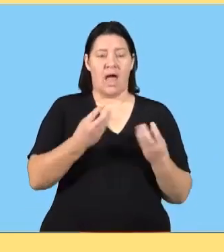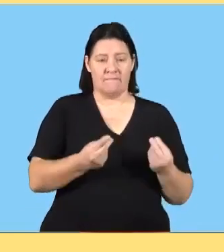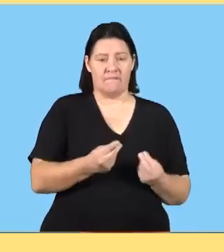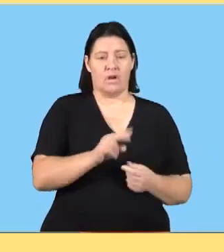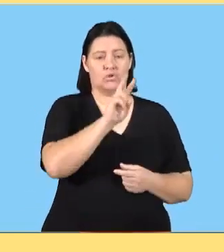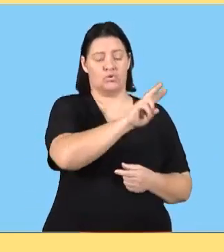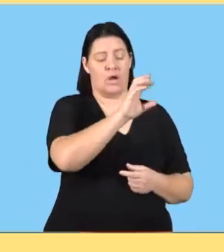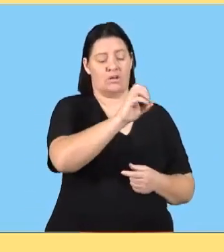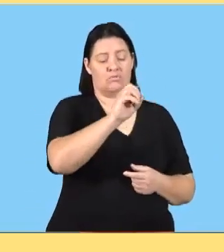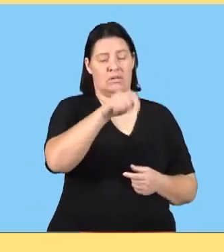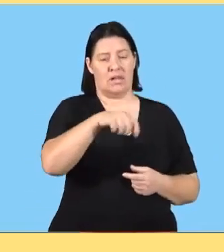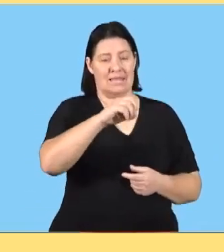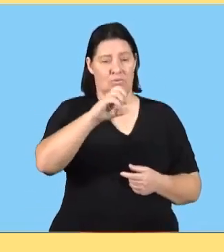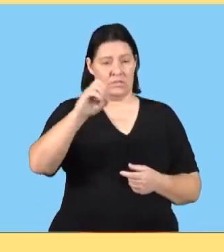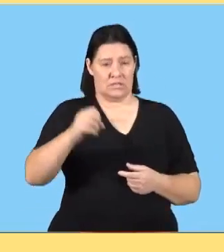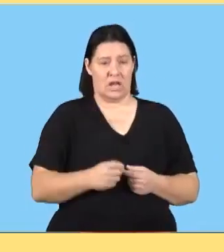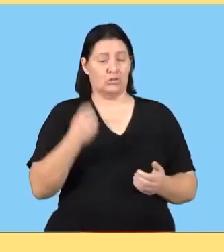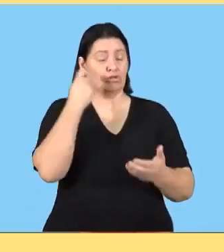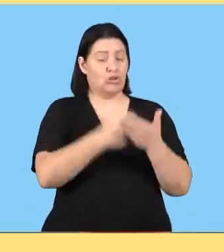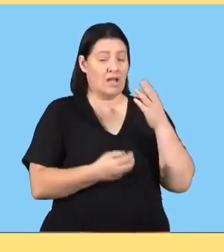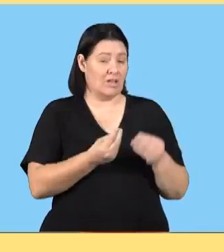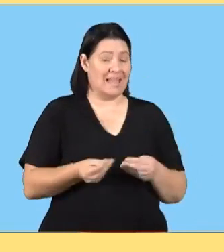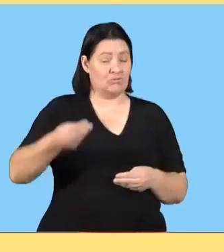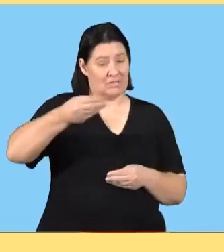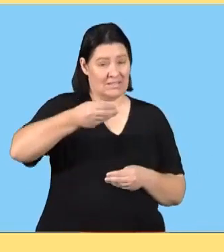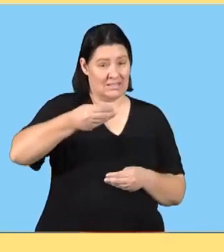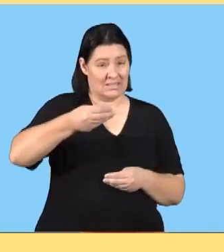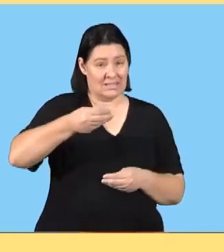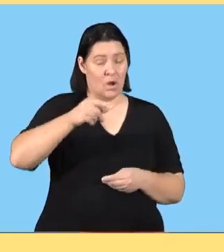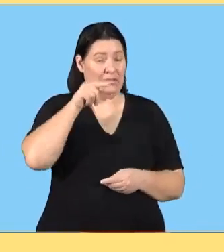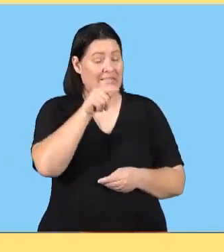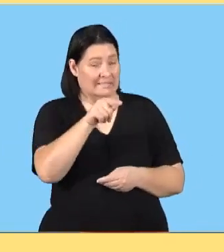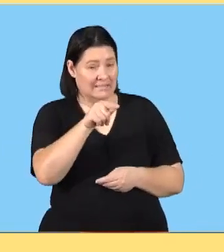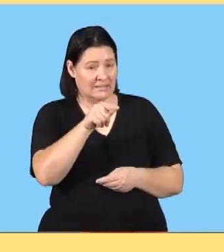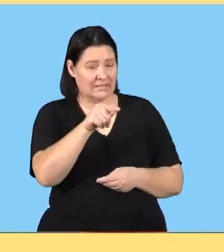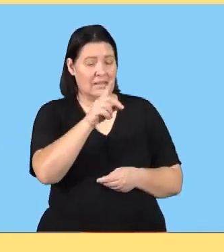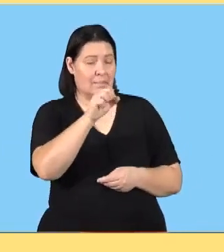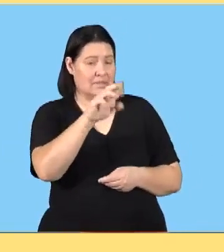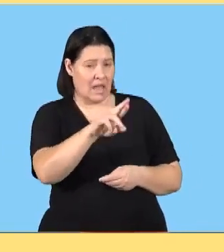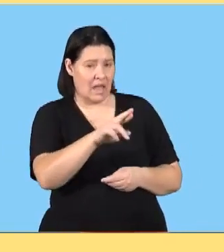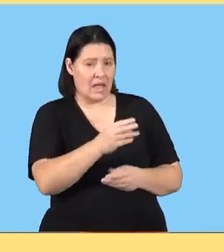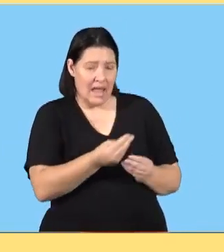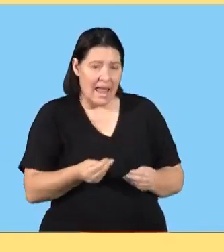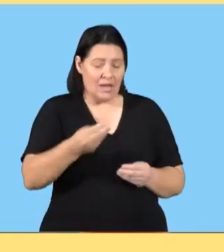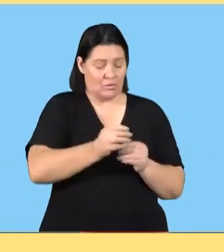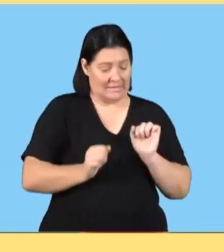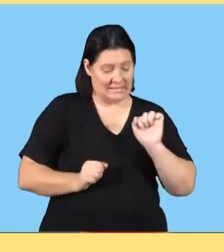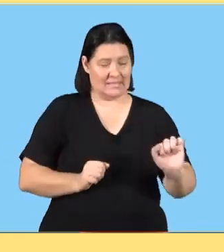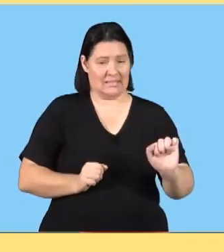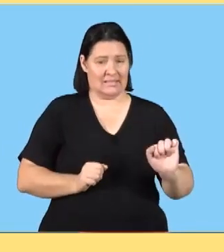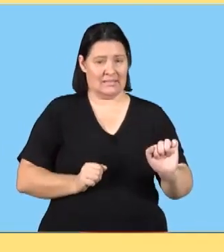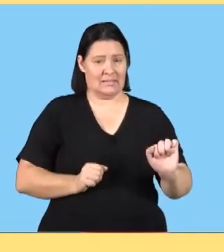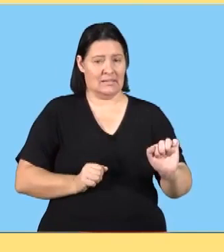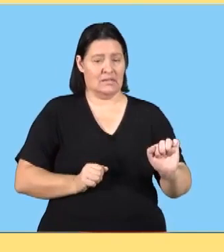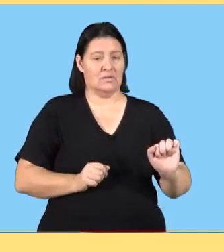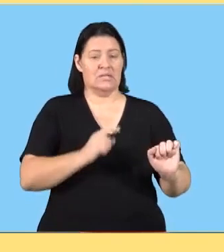200,000. Once we charge interest on a particular debtor, it will increase our debtors. So